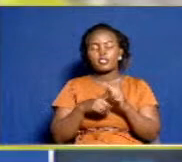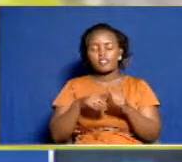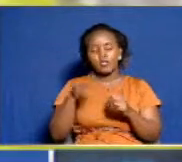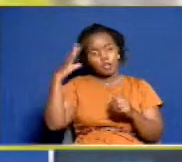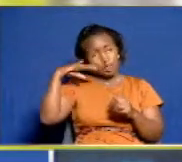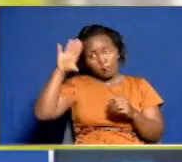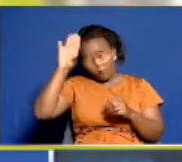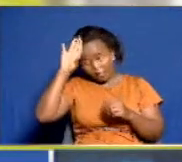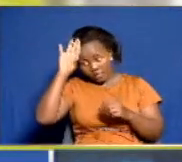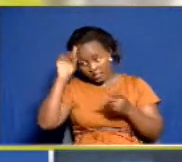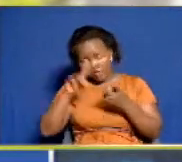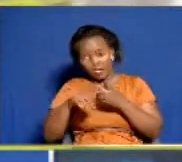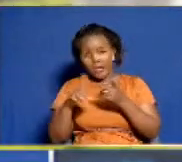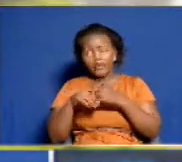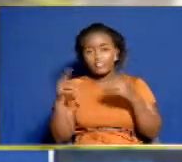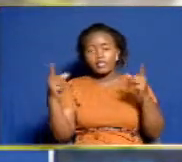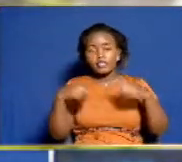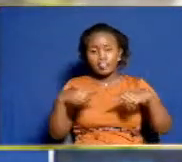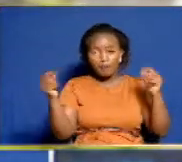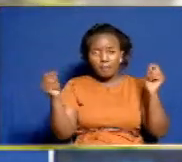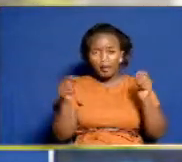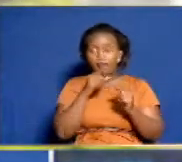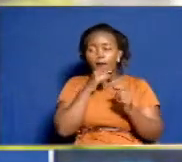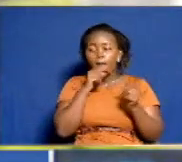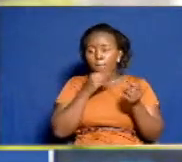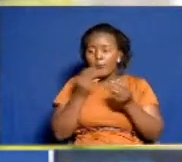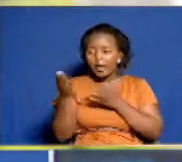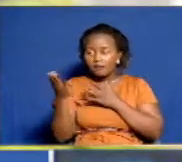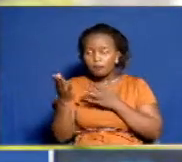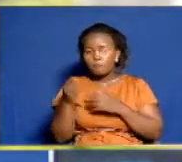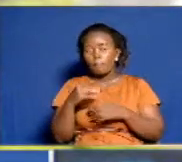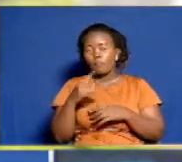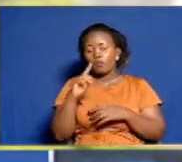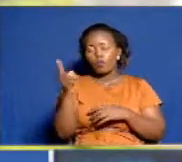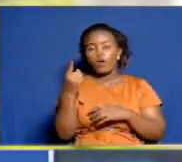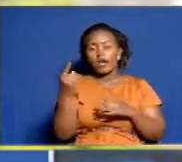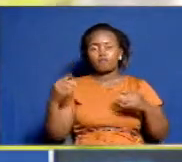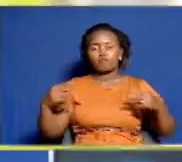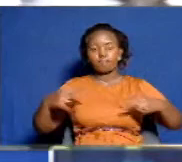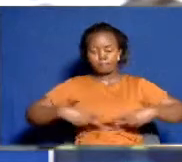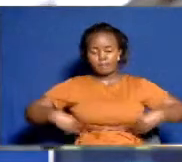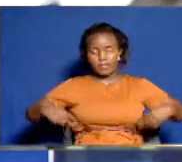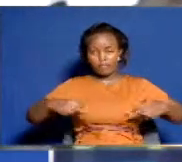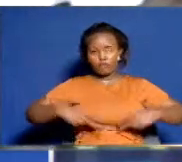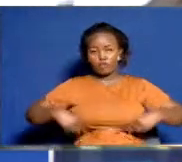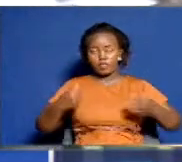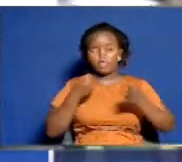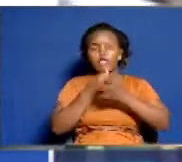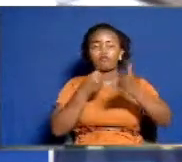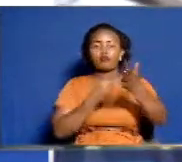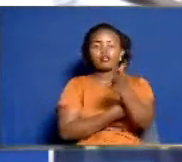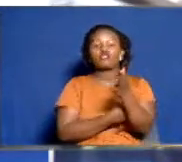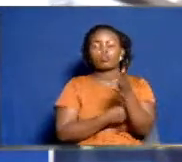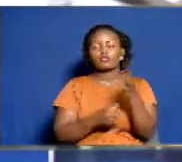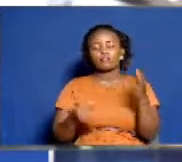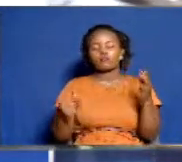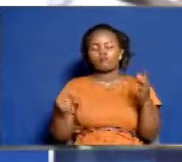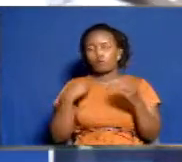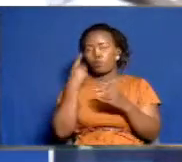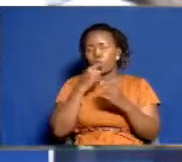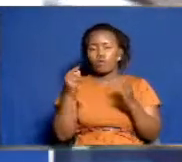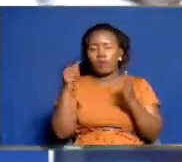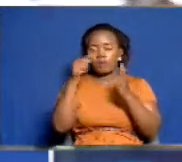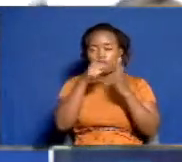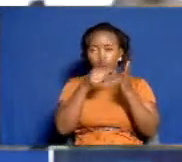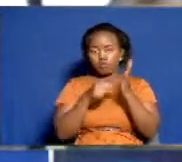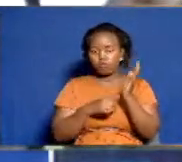in Yokohama, Japan, James Nyang, one of the refugees at the Tekle Lorupe Foundation named by the IOC in the refugee team for this